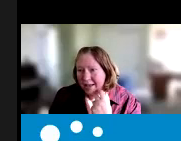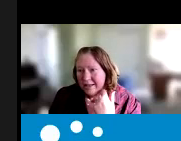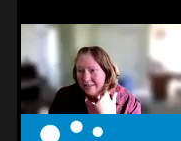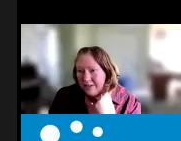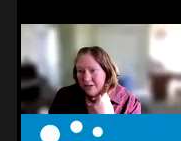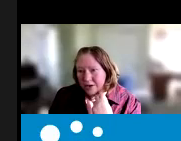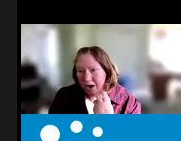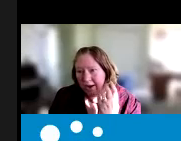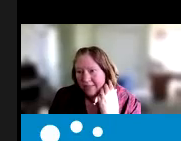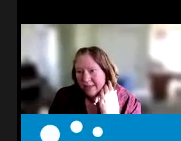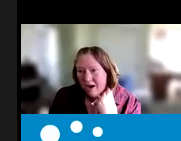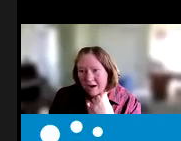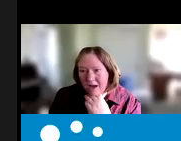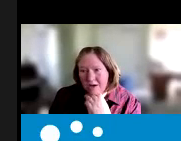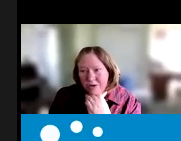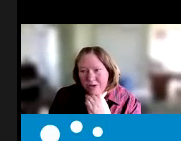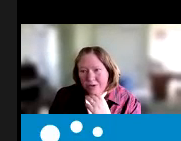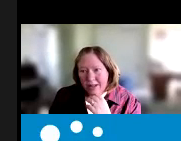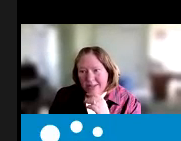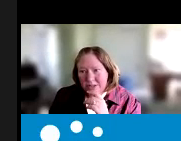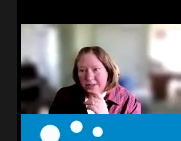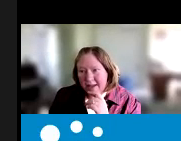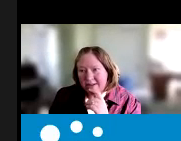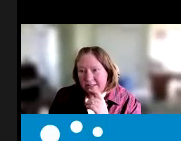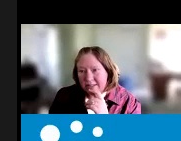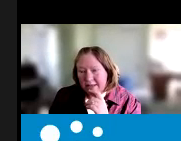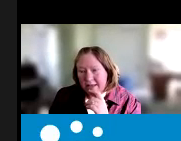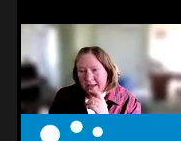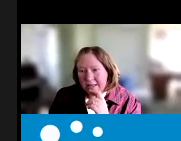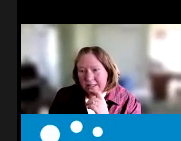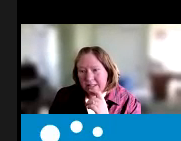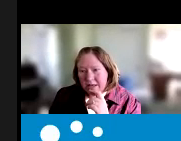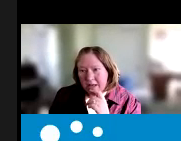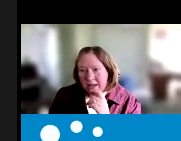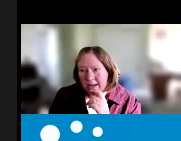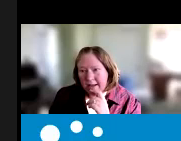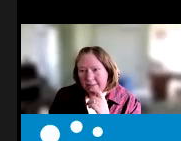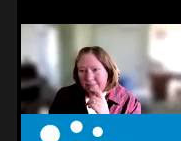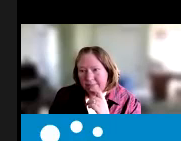Yeah, and I think our ongoing role has to do with advocacy and